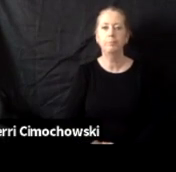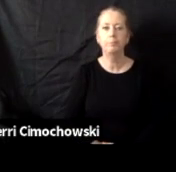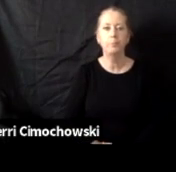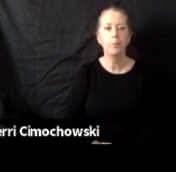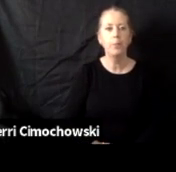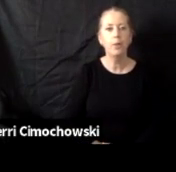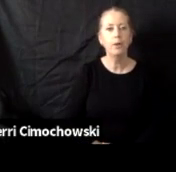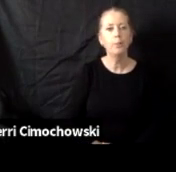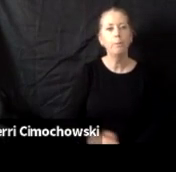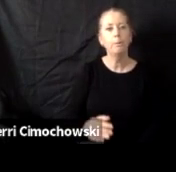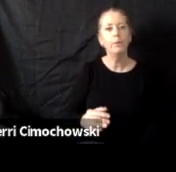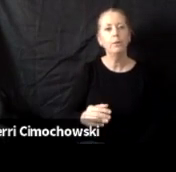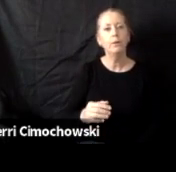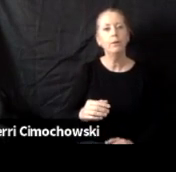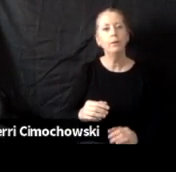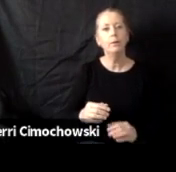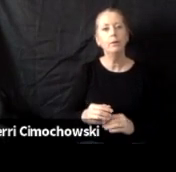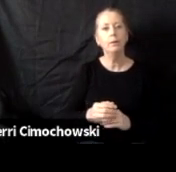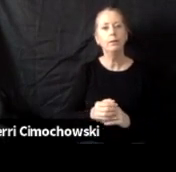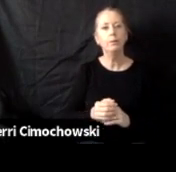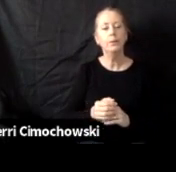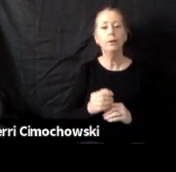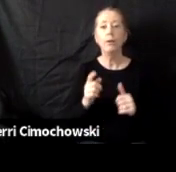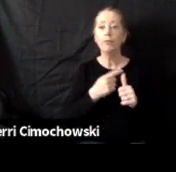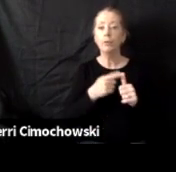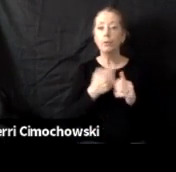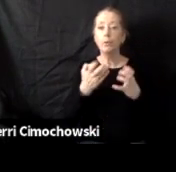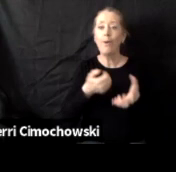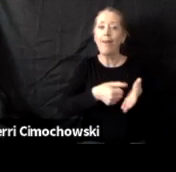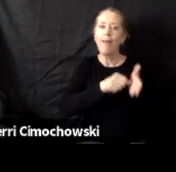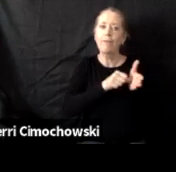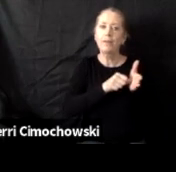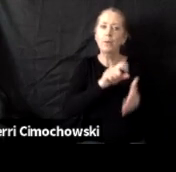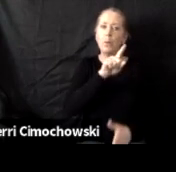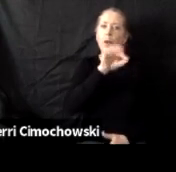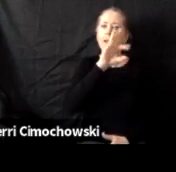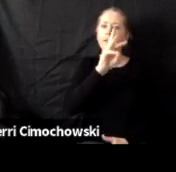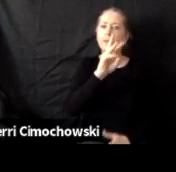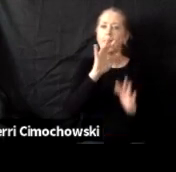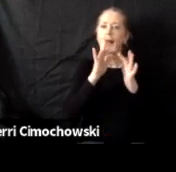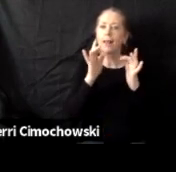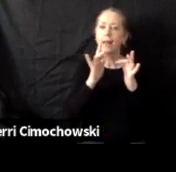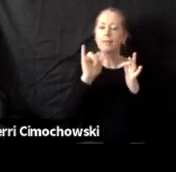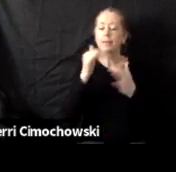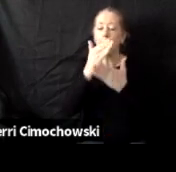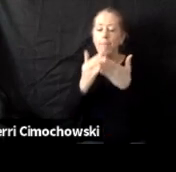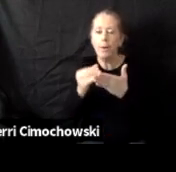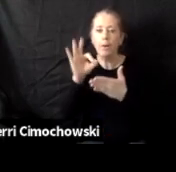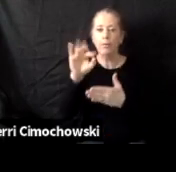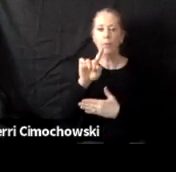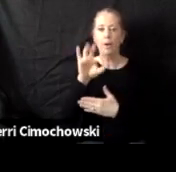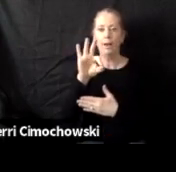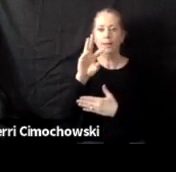So we want to start by really emphasizing that 196 Online is part of District 196. This is a